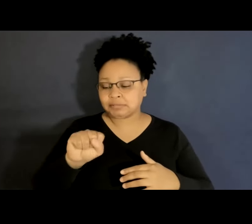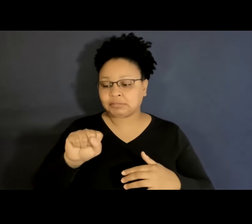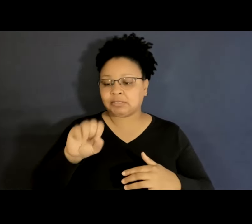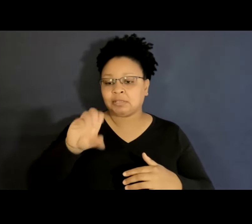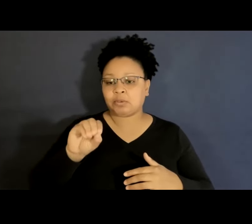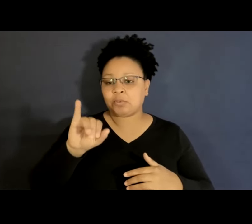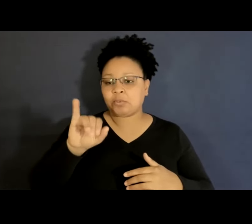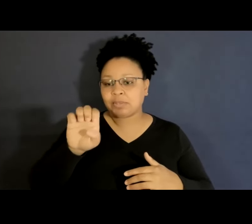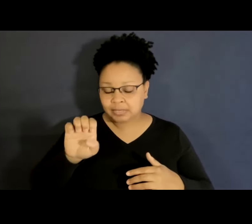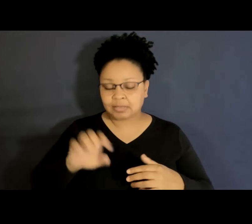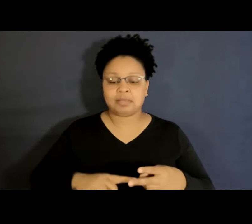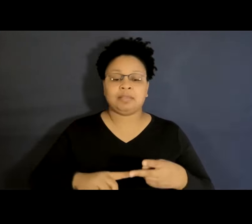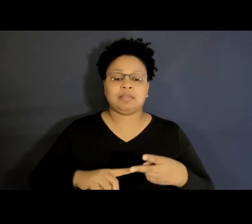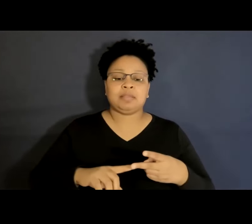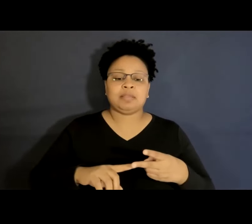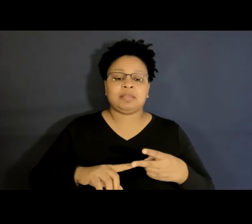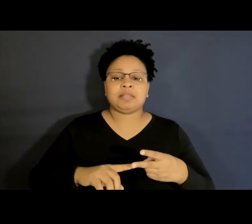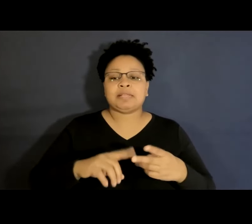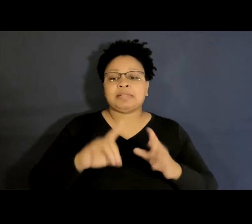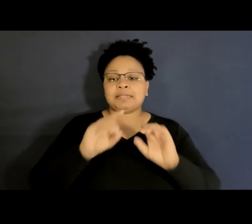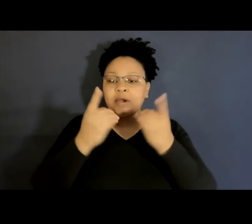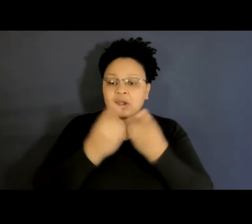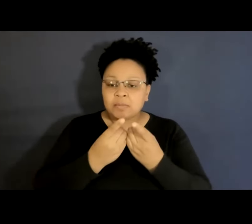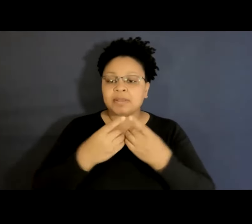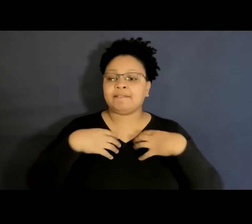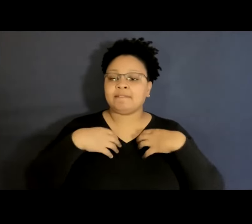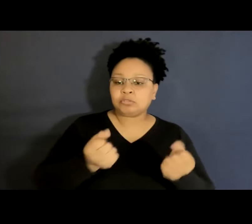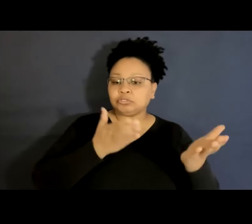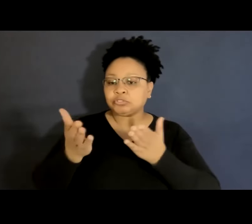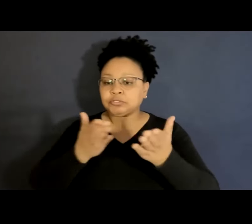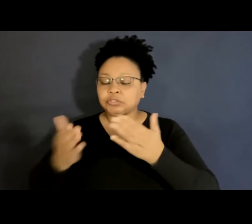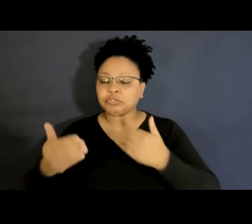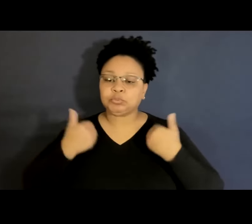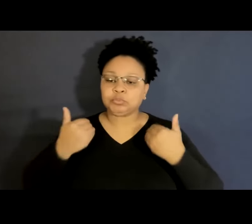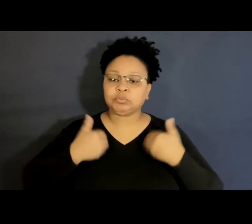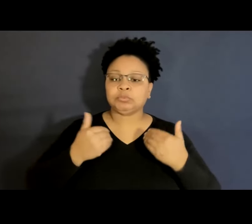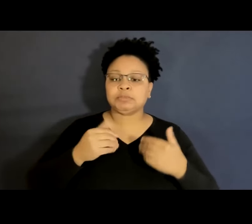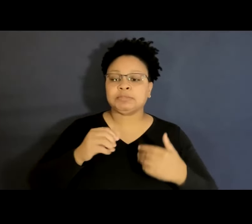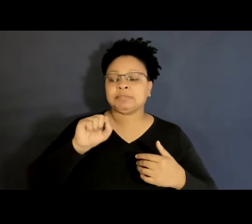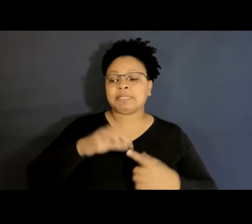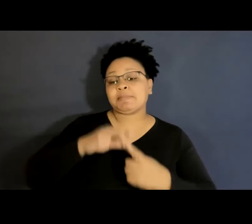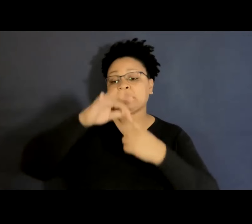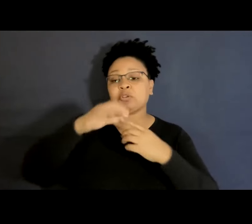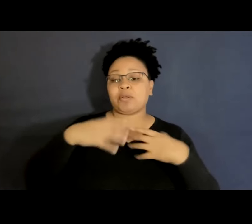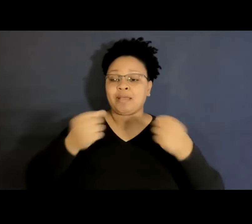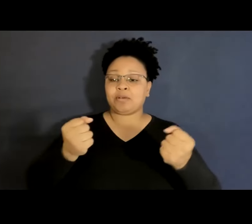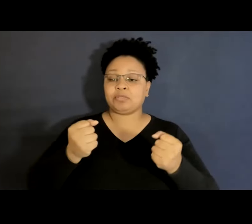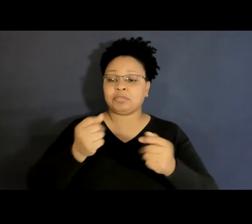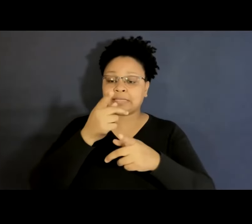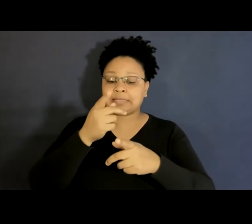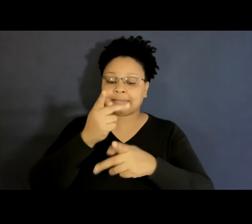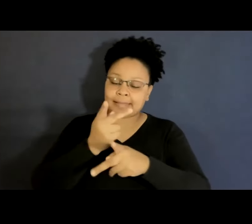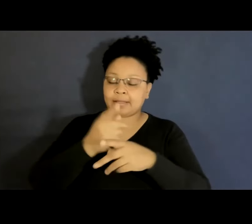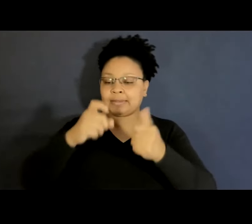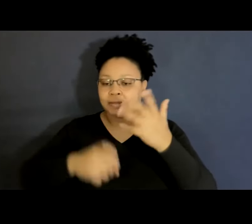sponsors, Arizona Department of Health Services, Children and Youth with Special Healthcare Needs, Valley Toyota Dealers, our